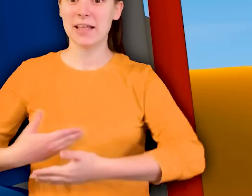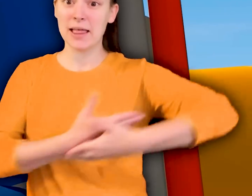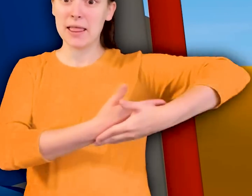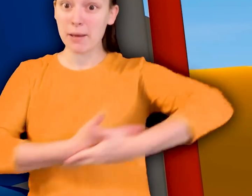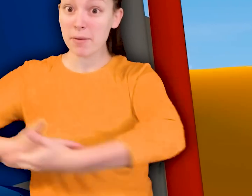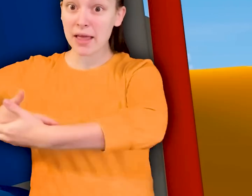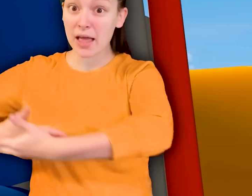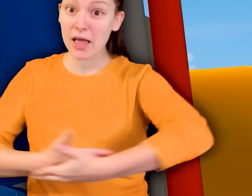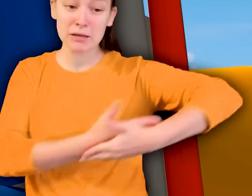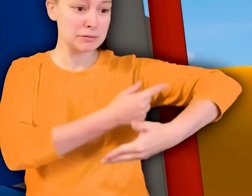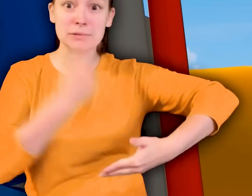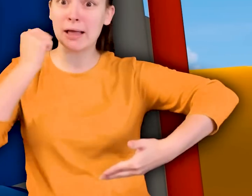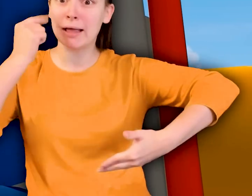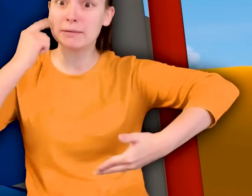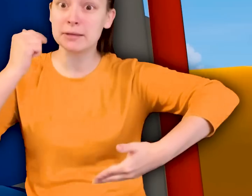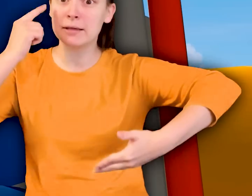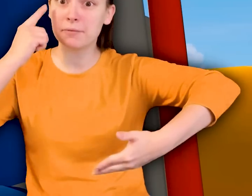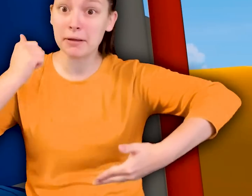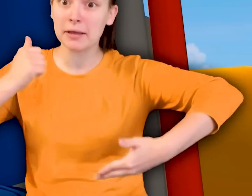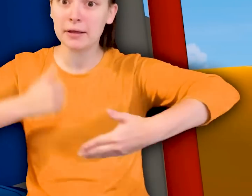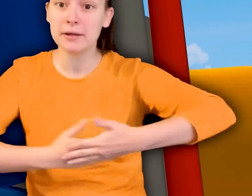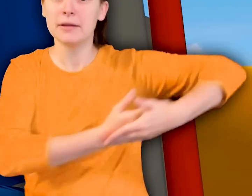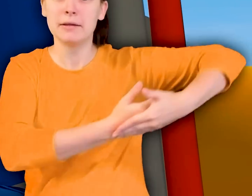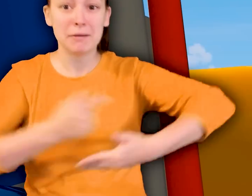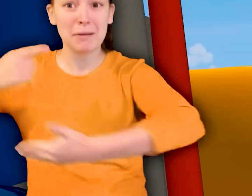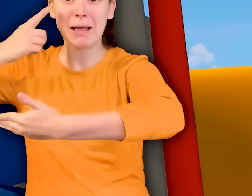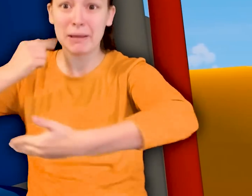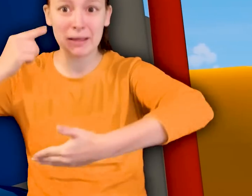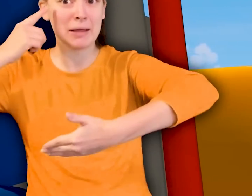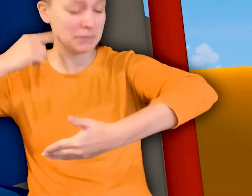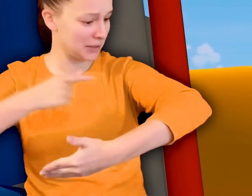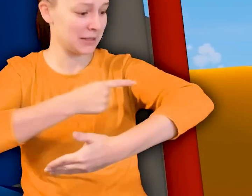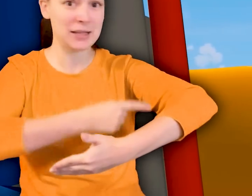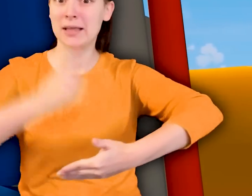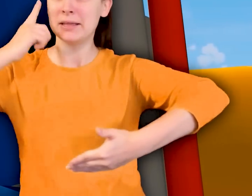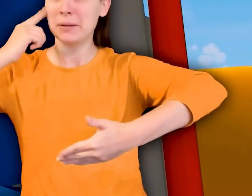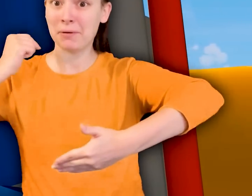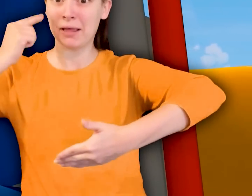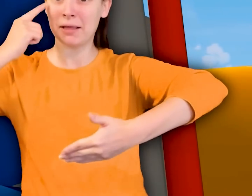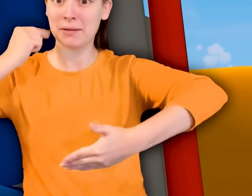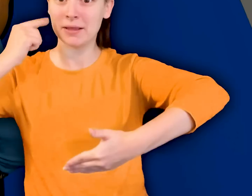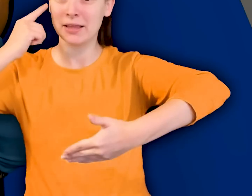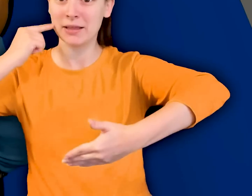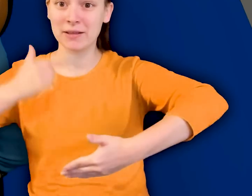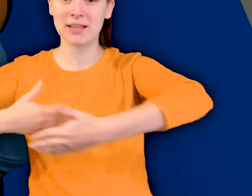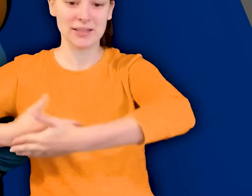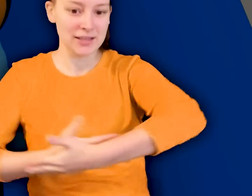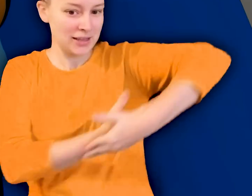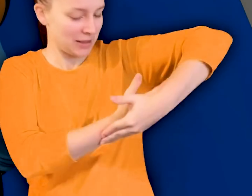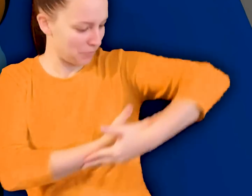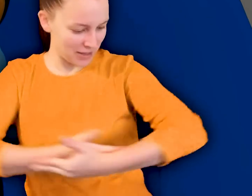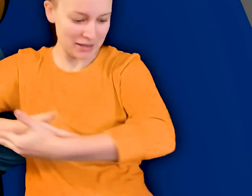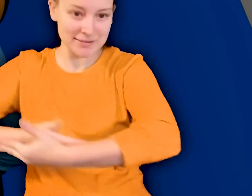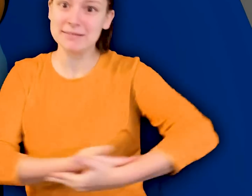the babies on the bus go wow wow wow wow wow wow wow wow